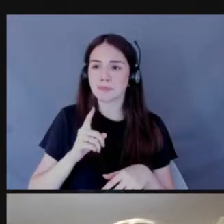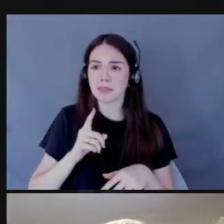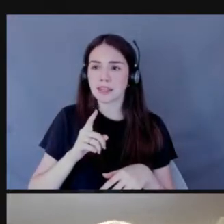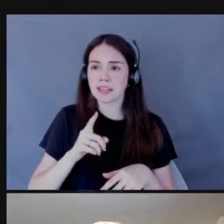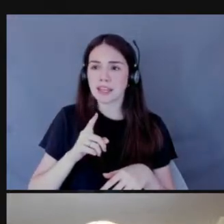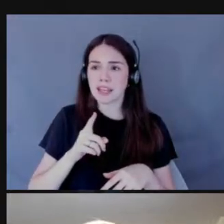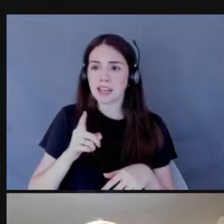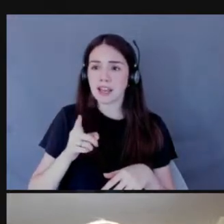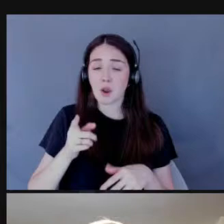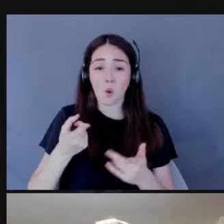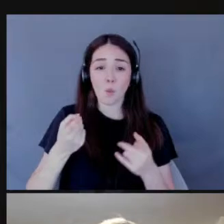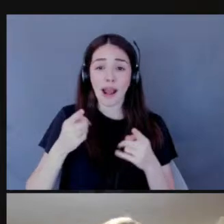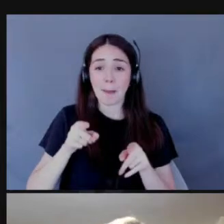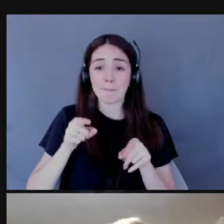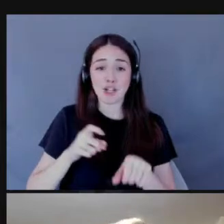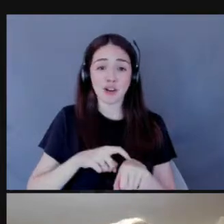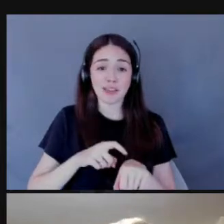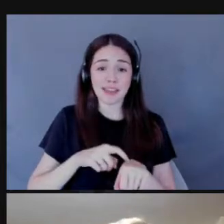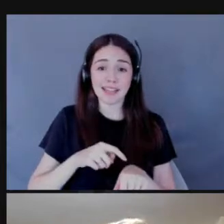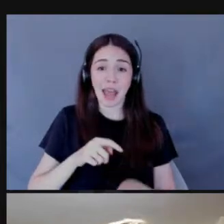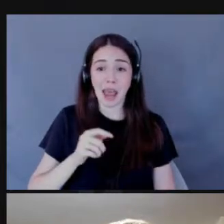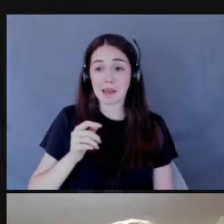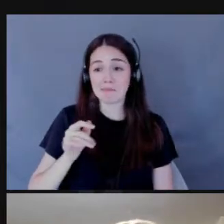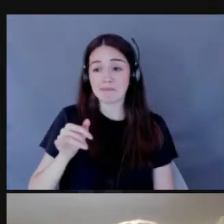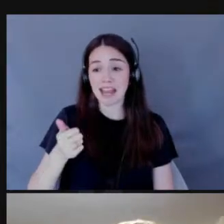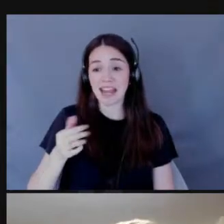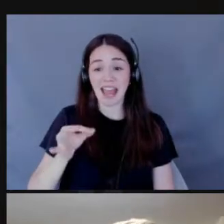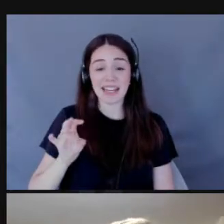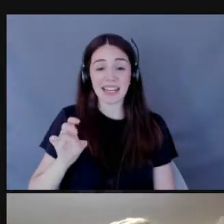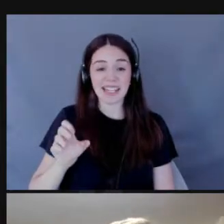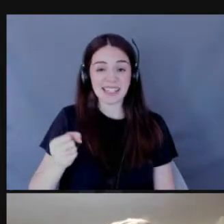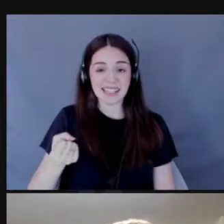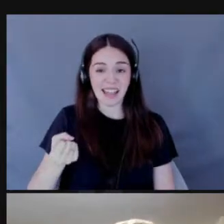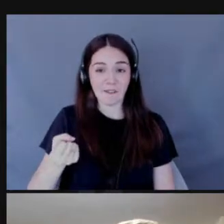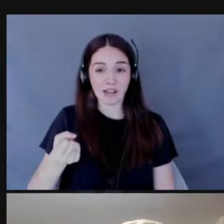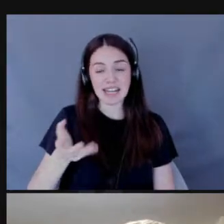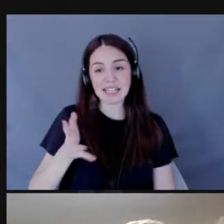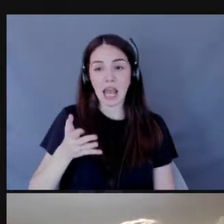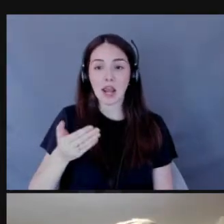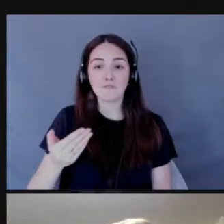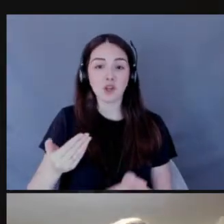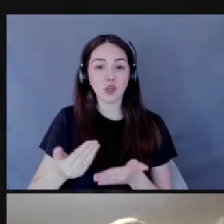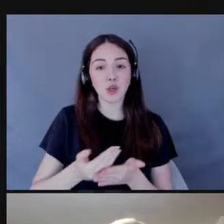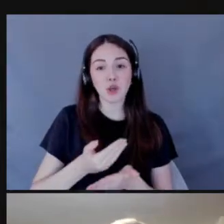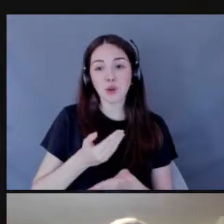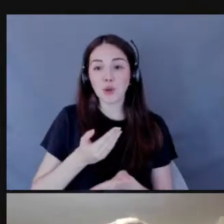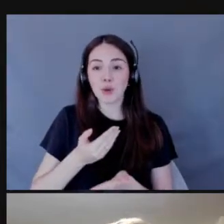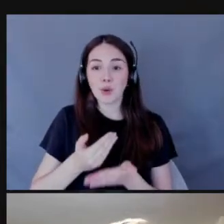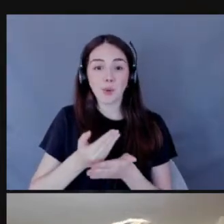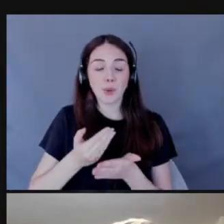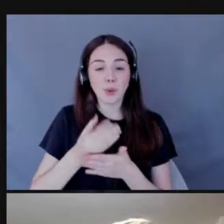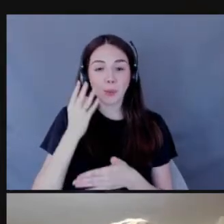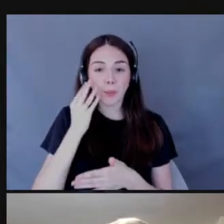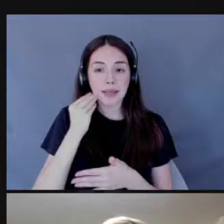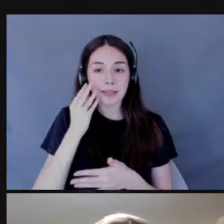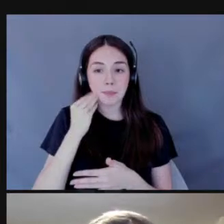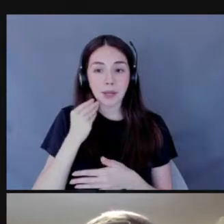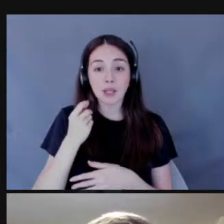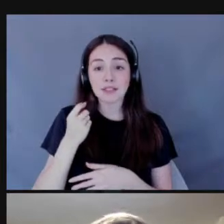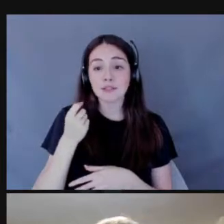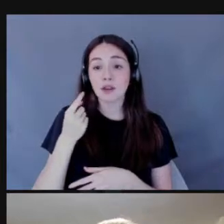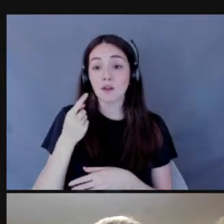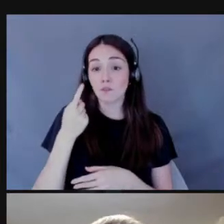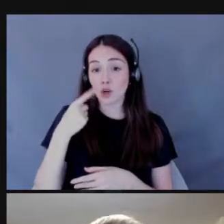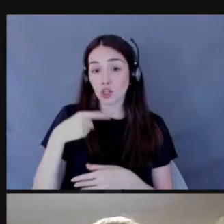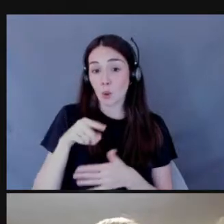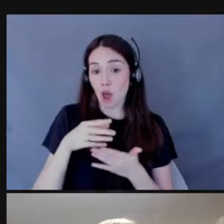of the 70s, if you will, which was kind of a new age experience. In the 70s, for those of you who